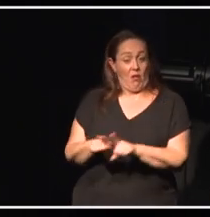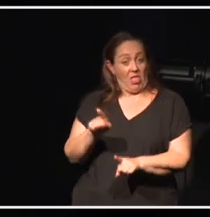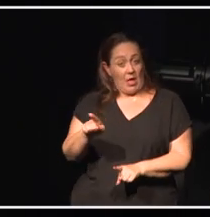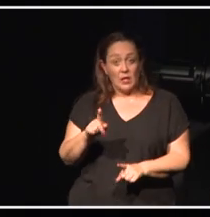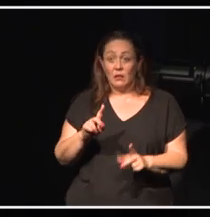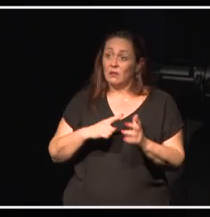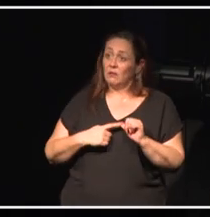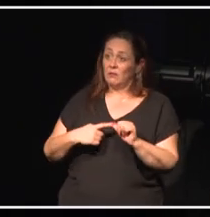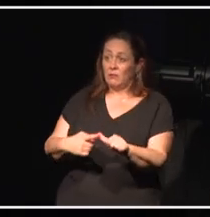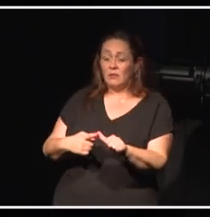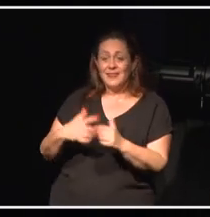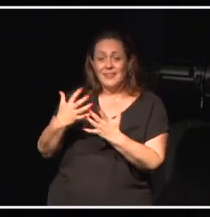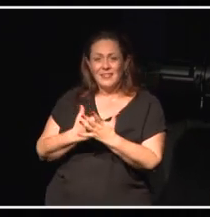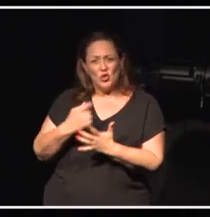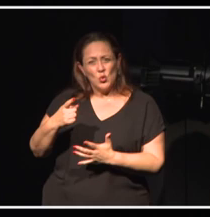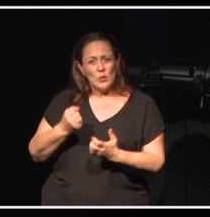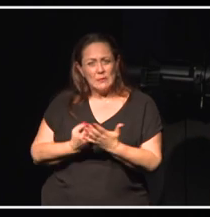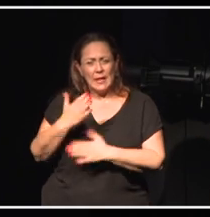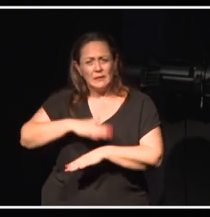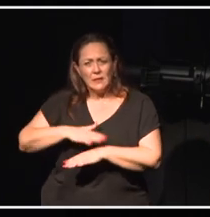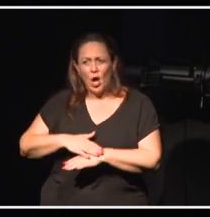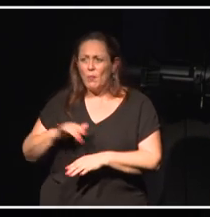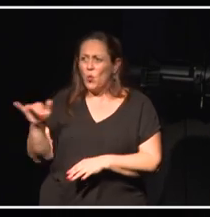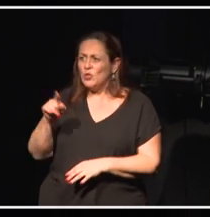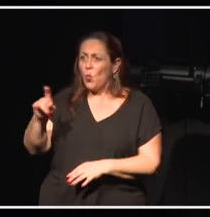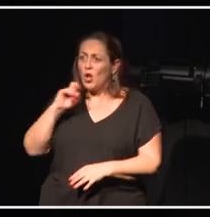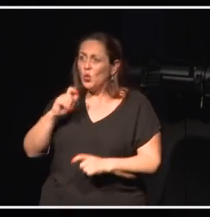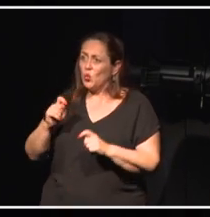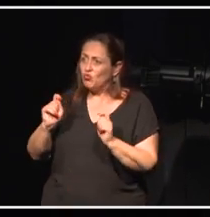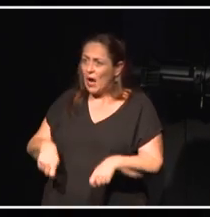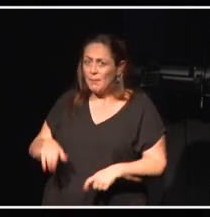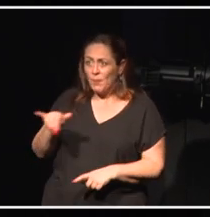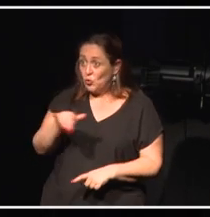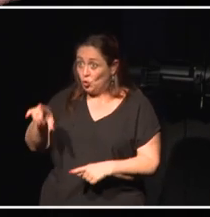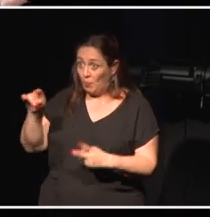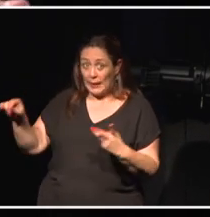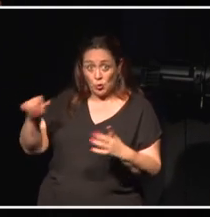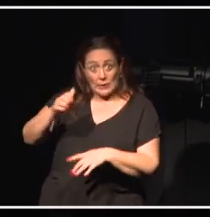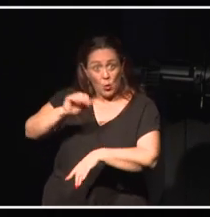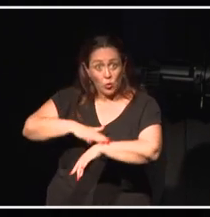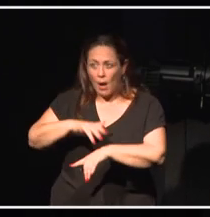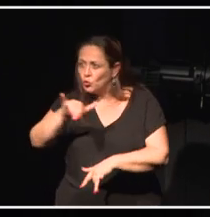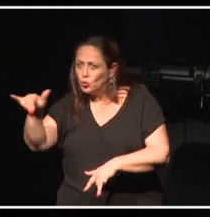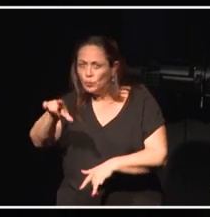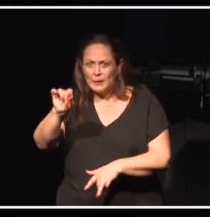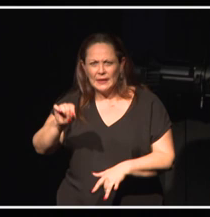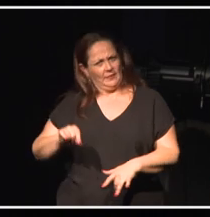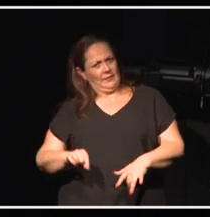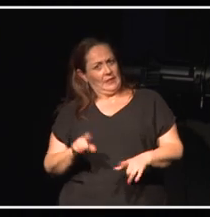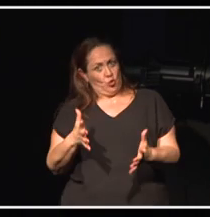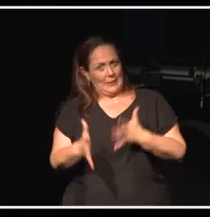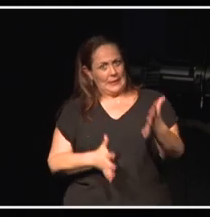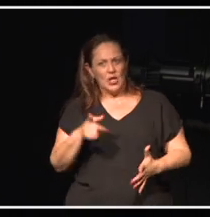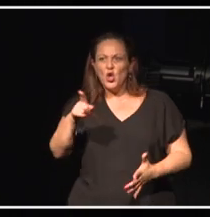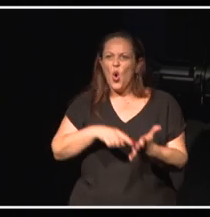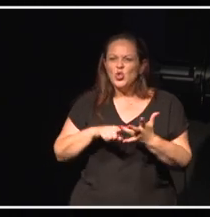do you spend a lot of time thinking about which women you would or wouldn't rape? Because that's basically what it comes down to. You're too ugly